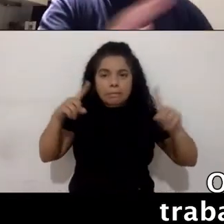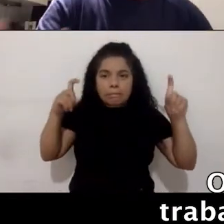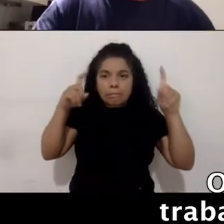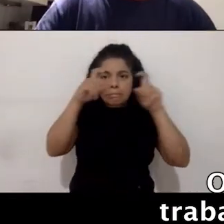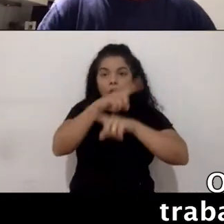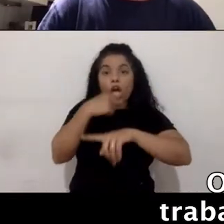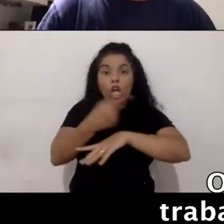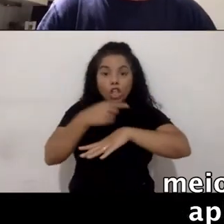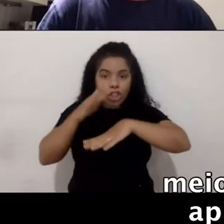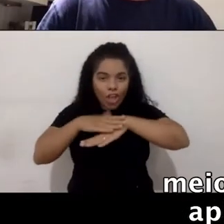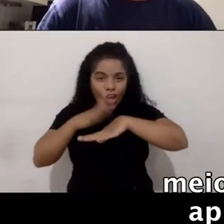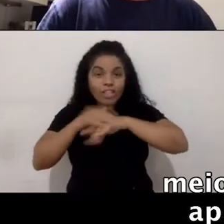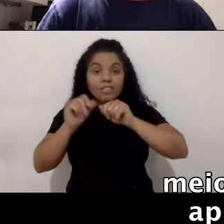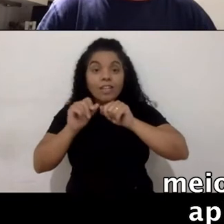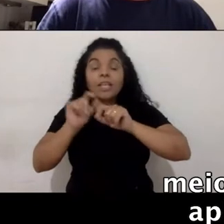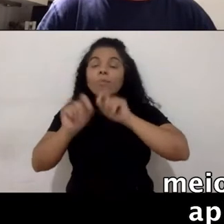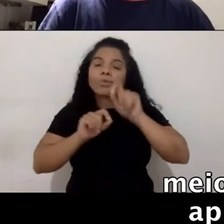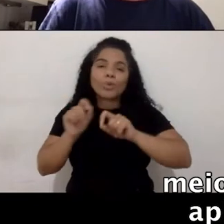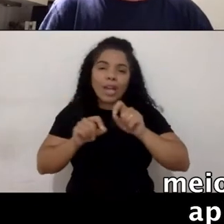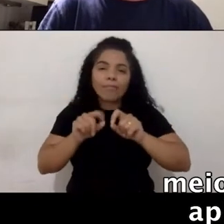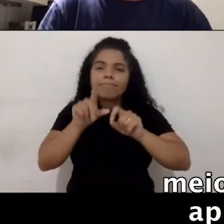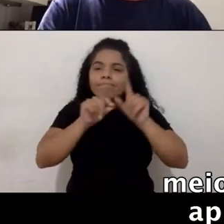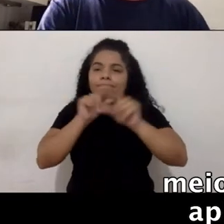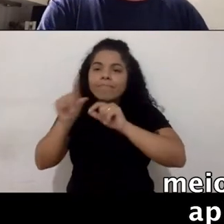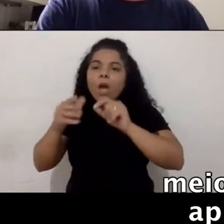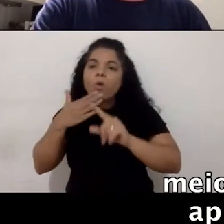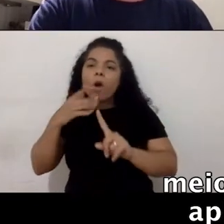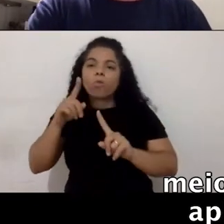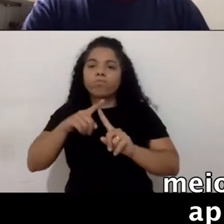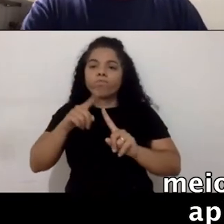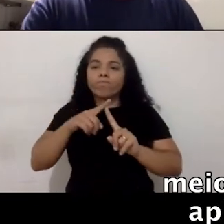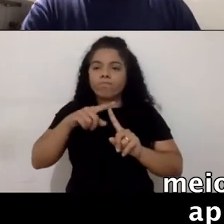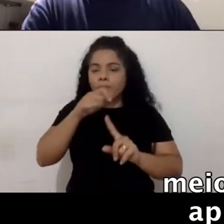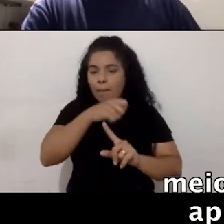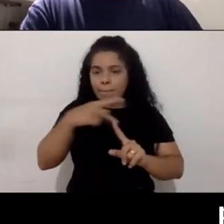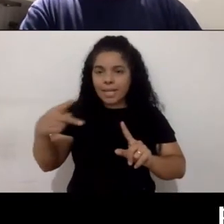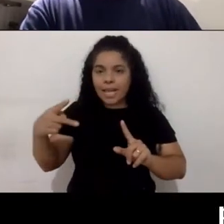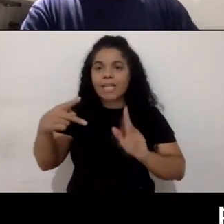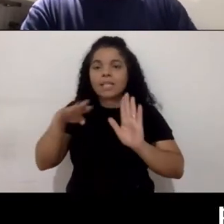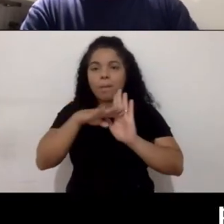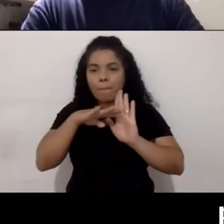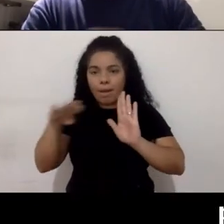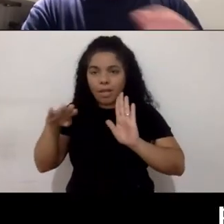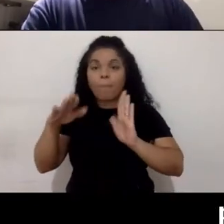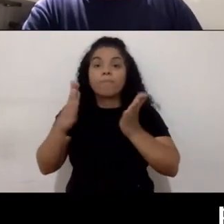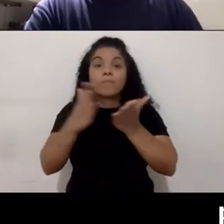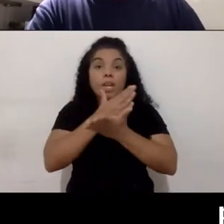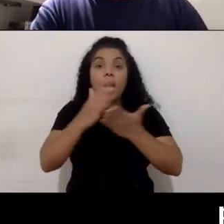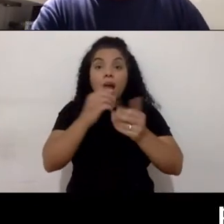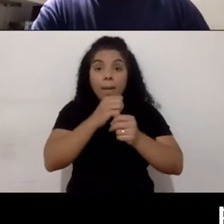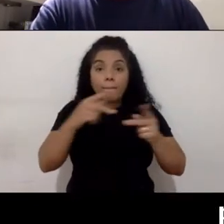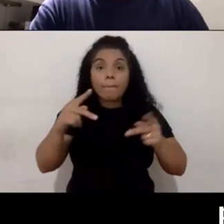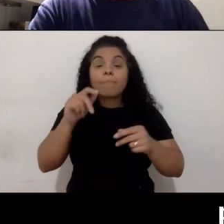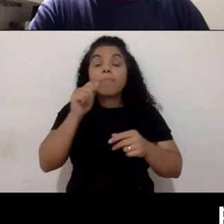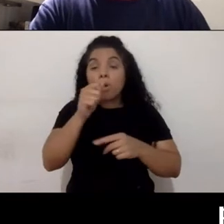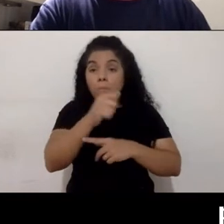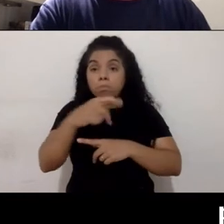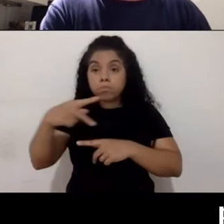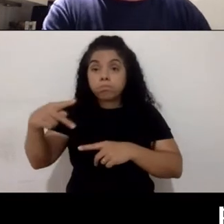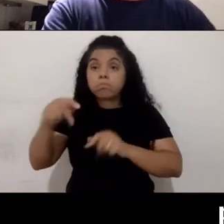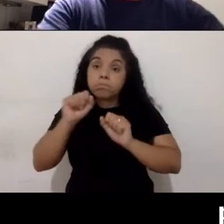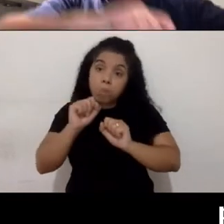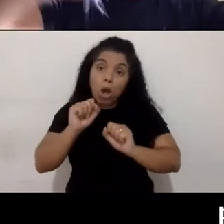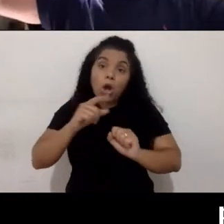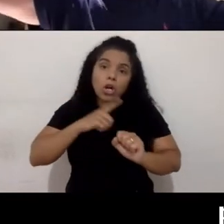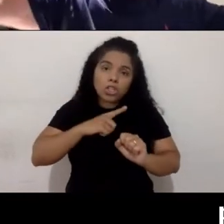types of applications, kind of patterns. We had some applications which were maybe high volume, needed to